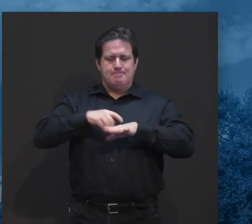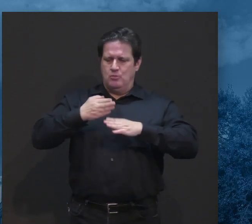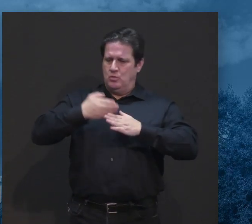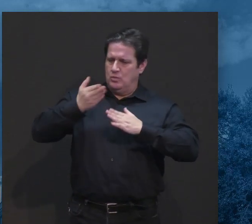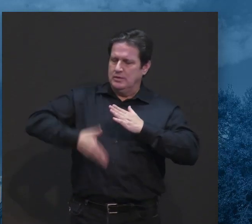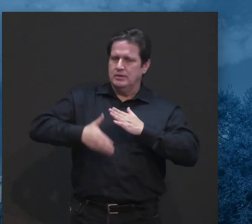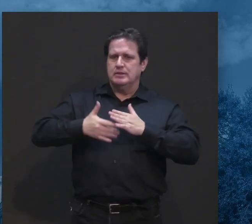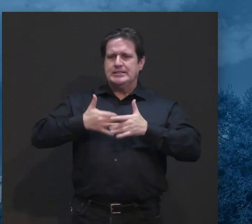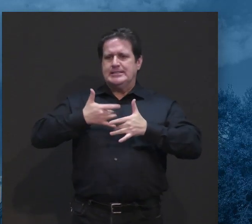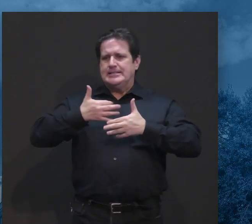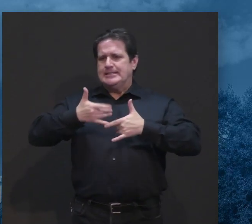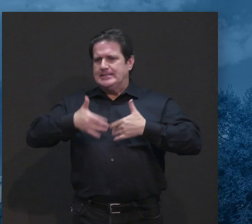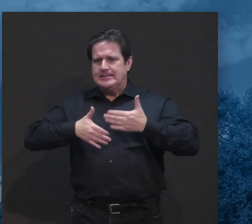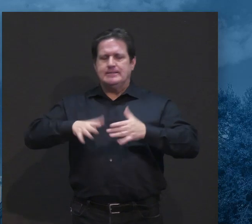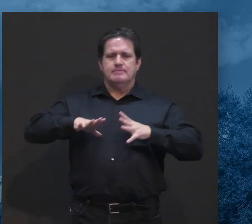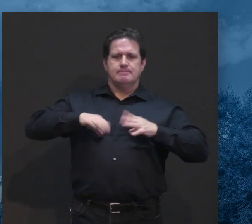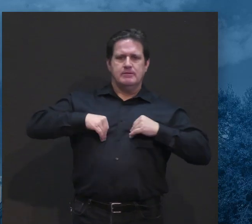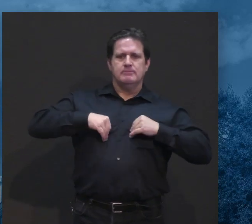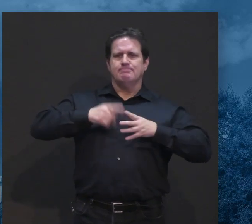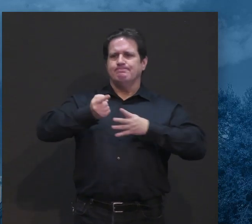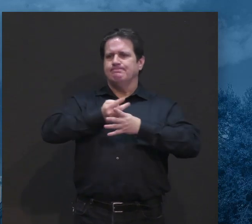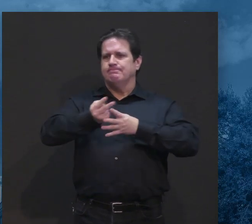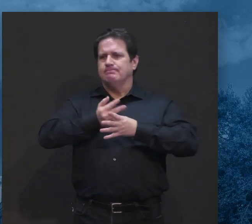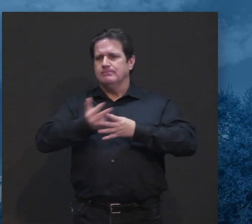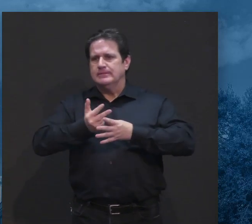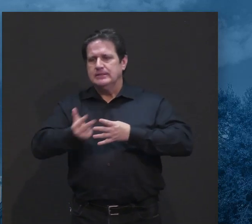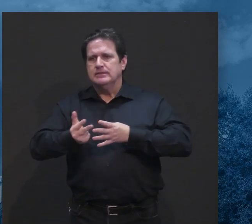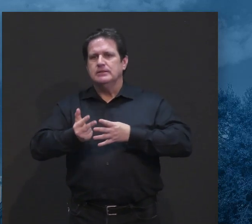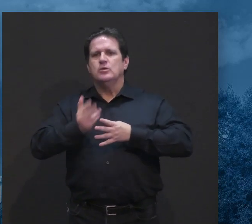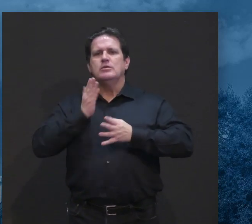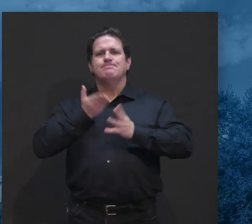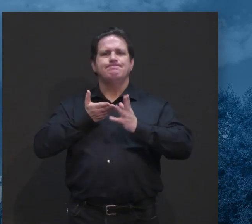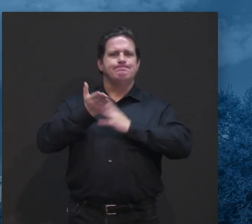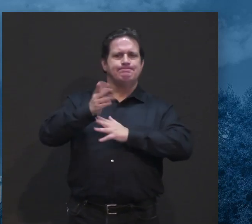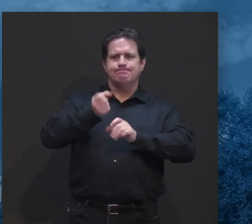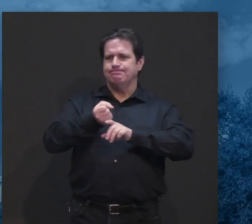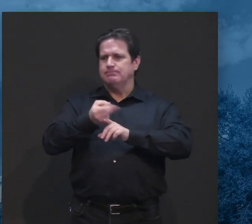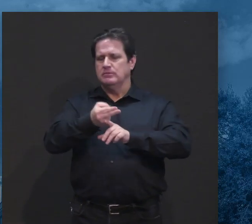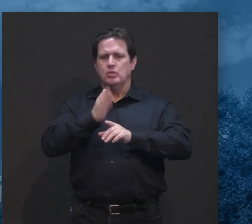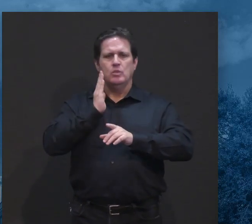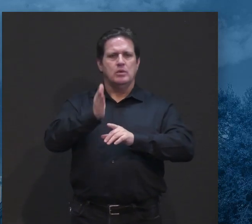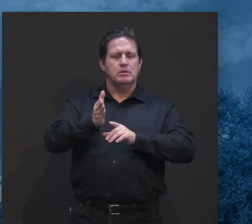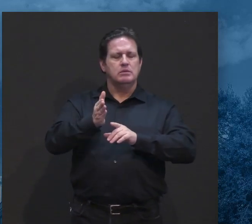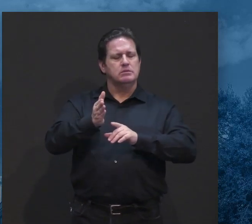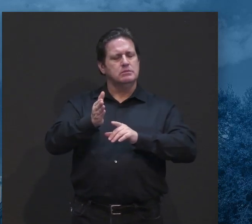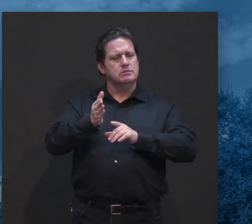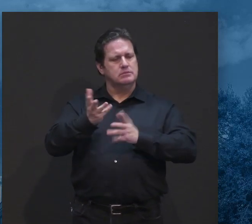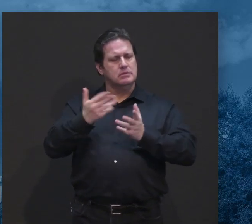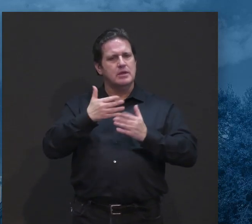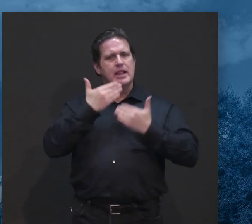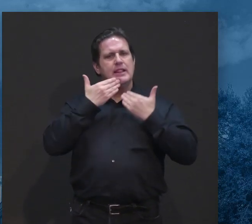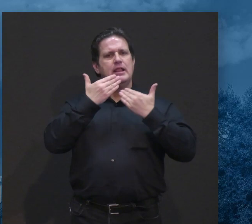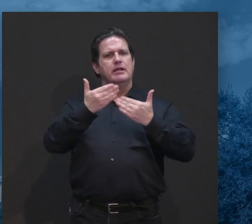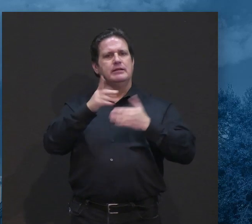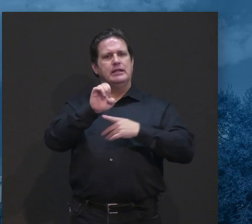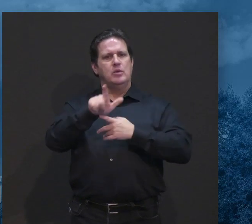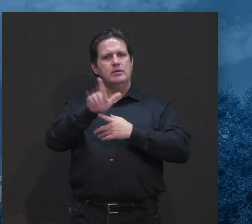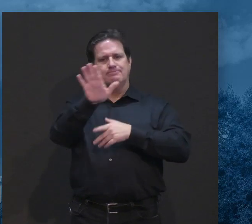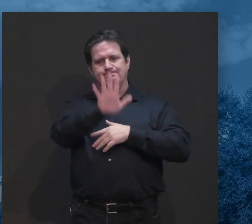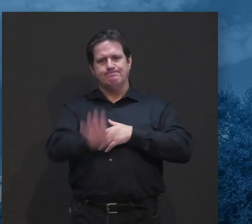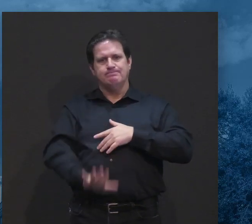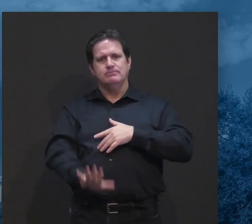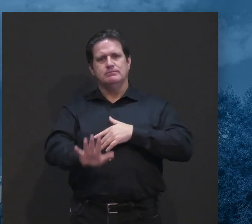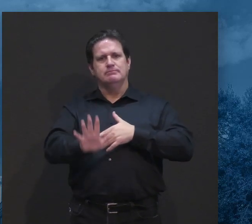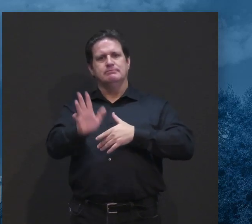through the days and weeks ahead, we're going to beat this thing and get through it. And so I want to thank every Delawarean for doing